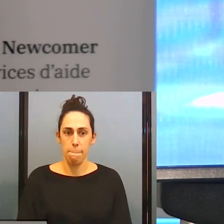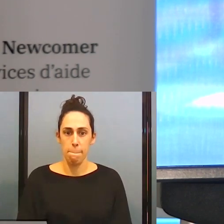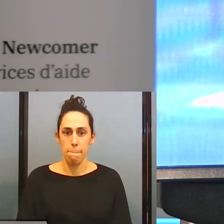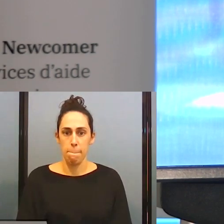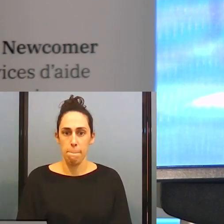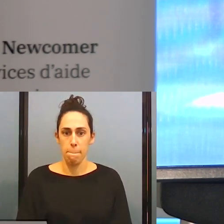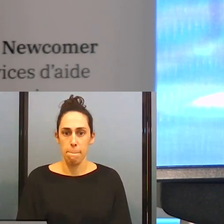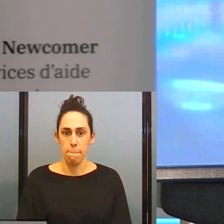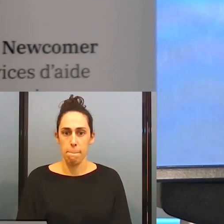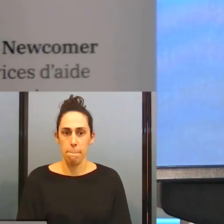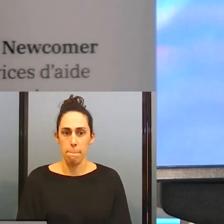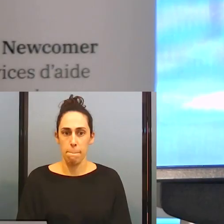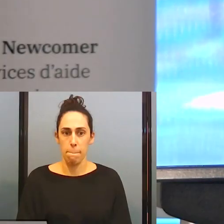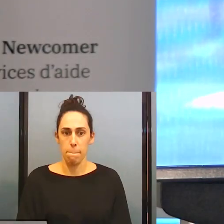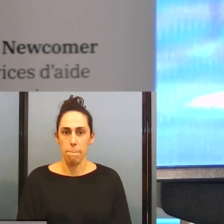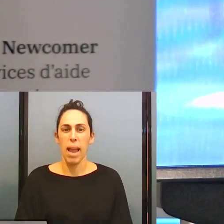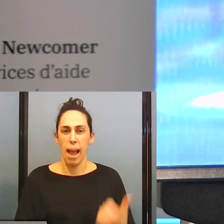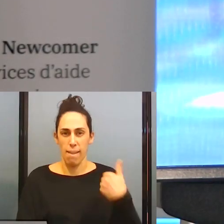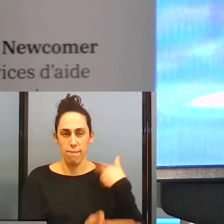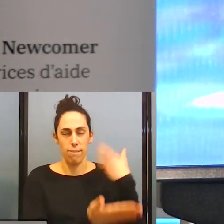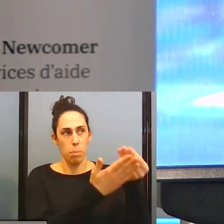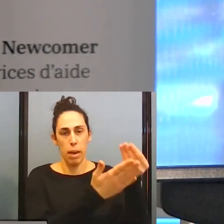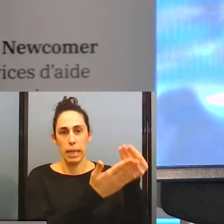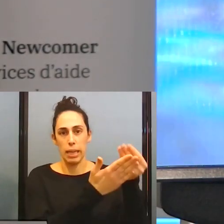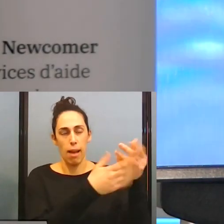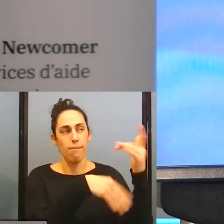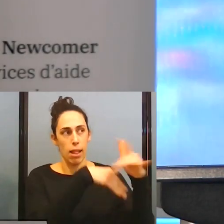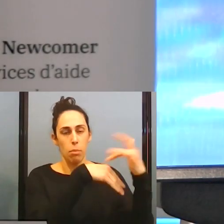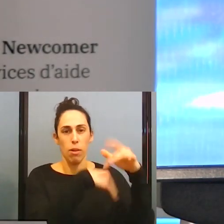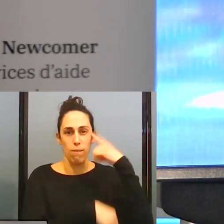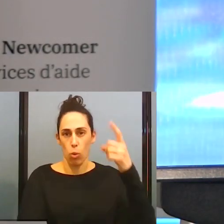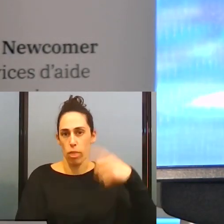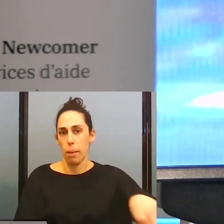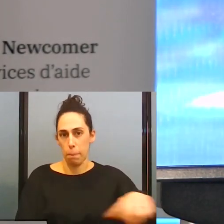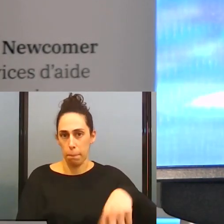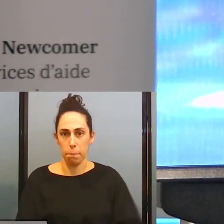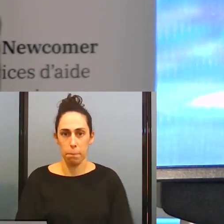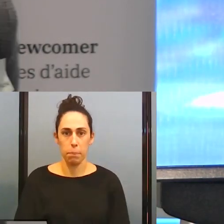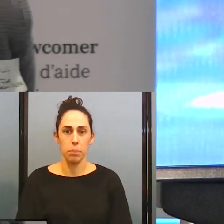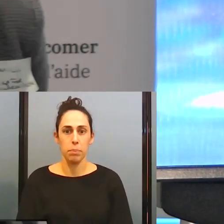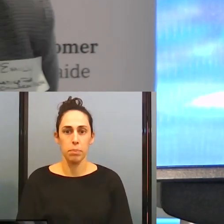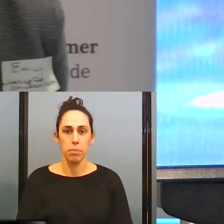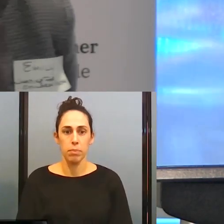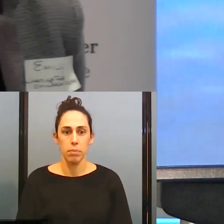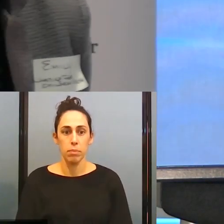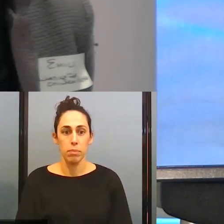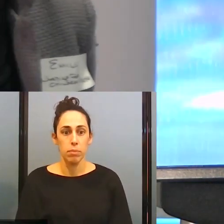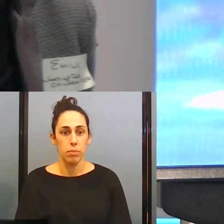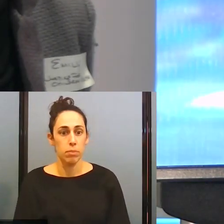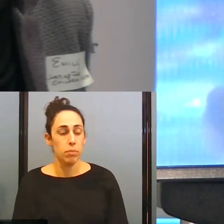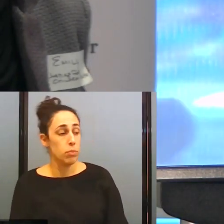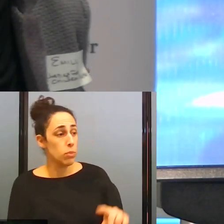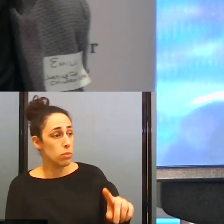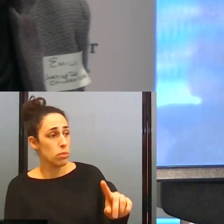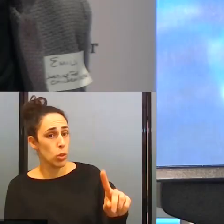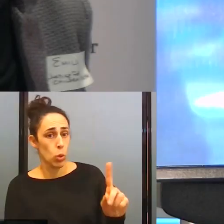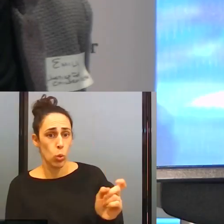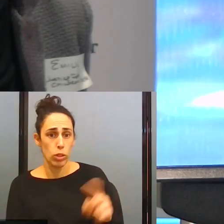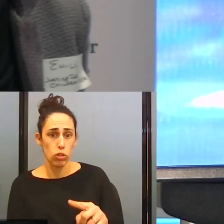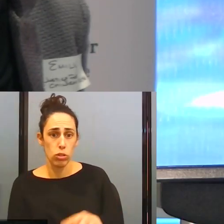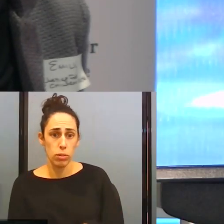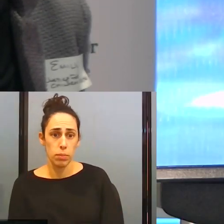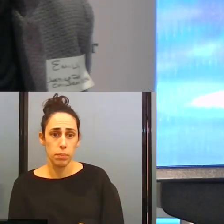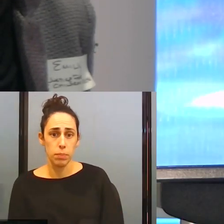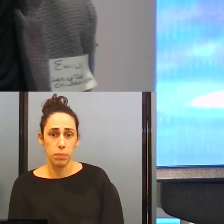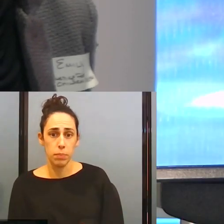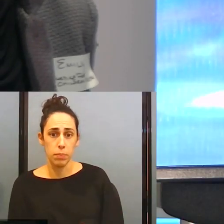cannot afford immigration application fees? Who they say can't afford? I read that question and I assume it means,